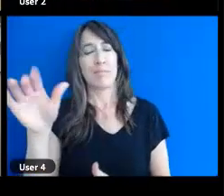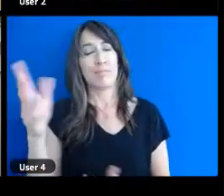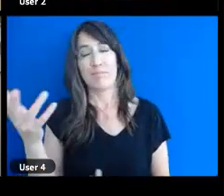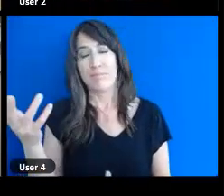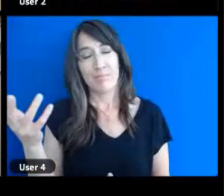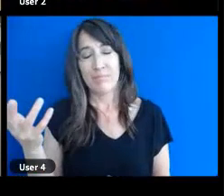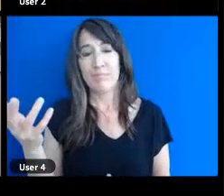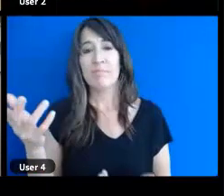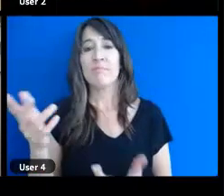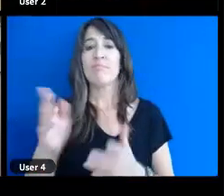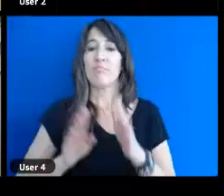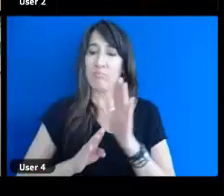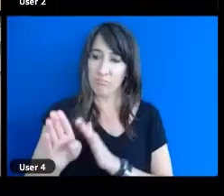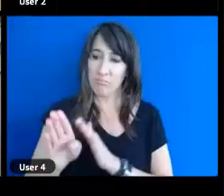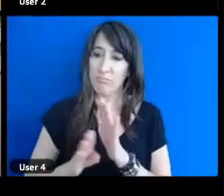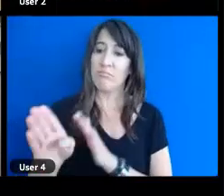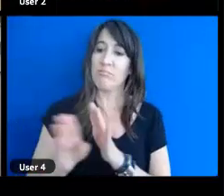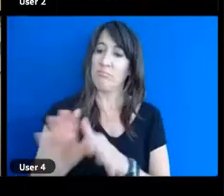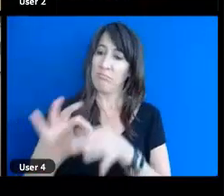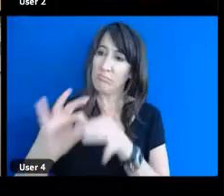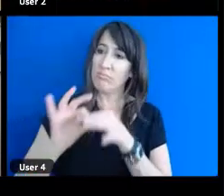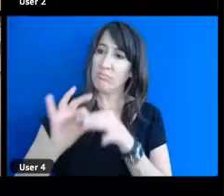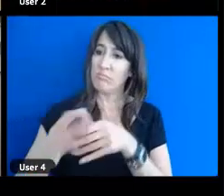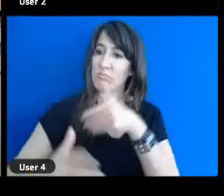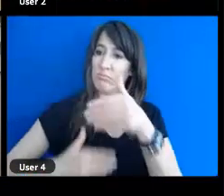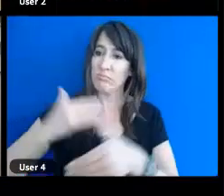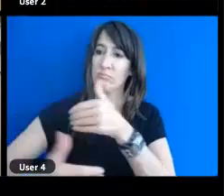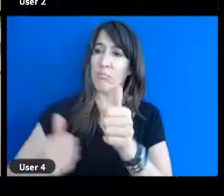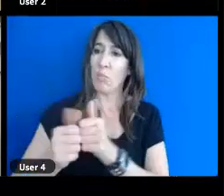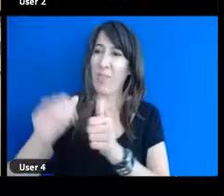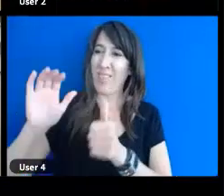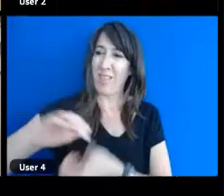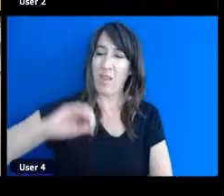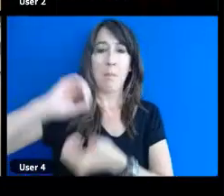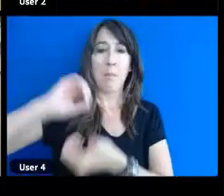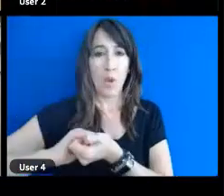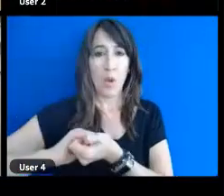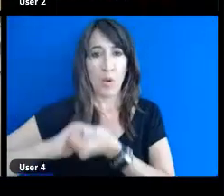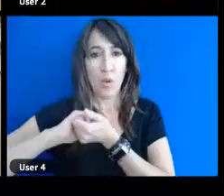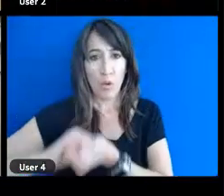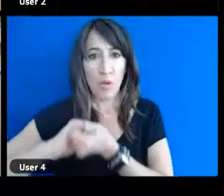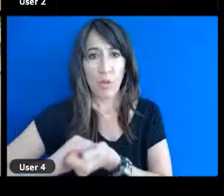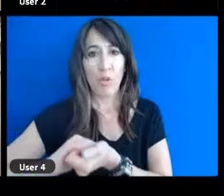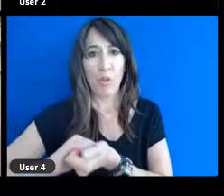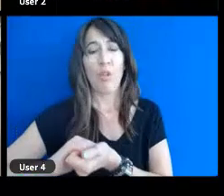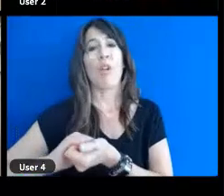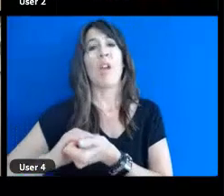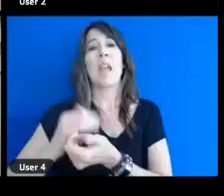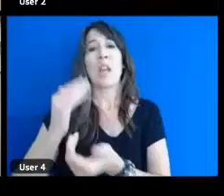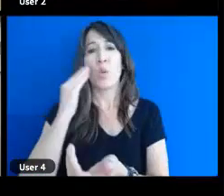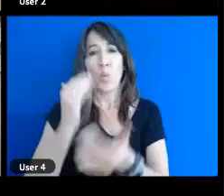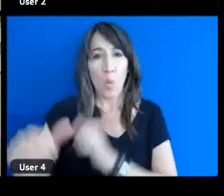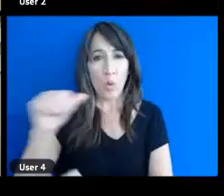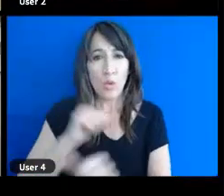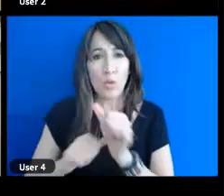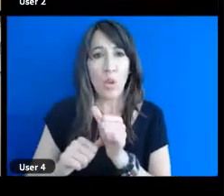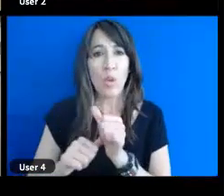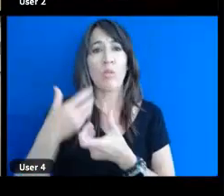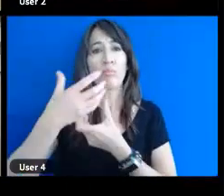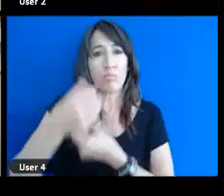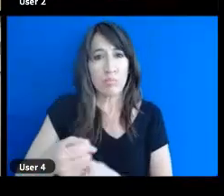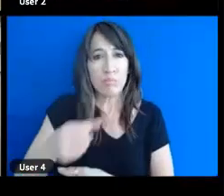you immediately need somebody to hire like yesterday, but if you build a relationship with that partner